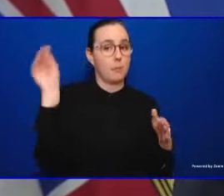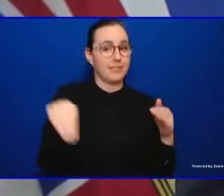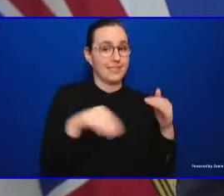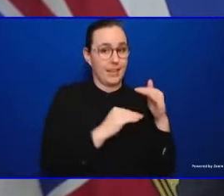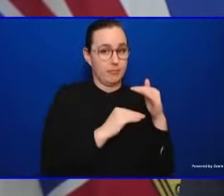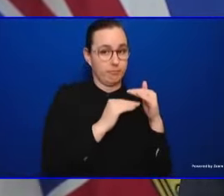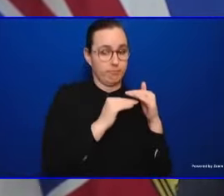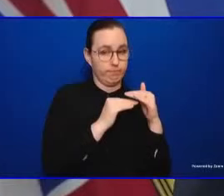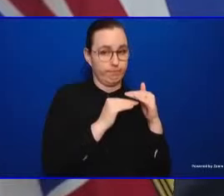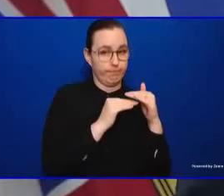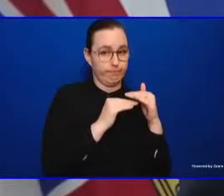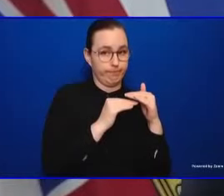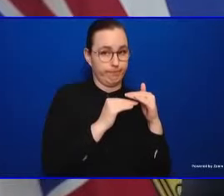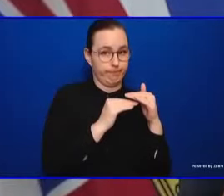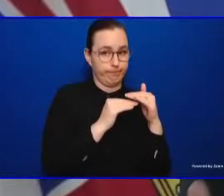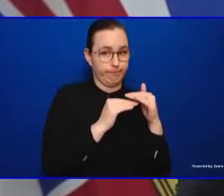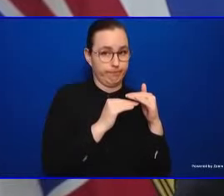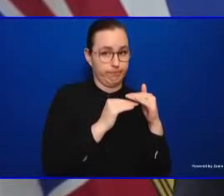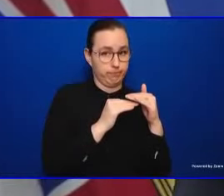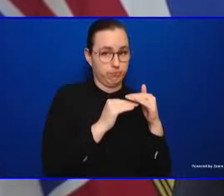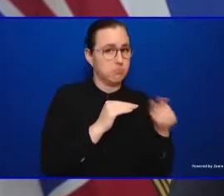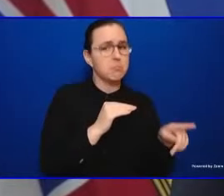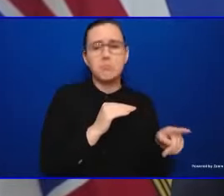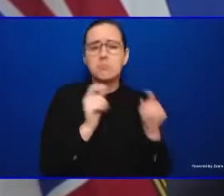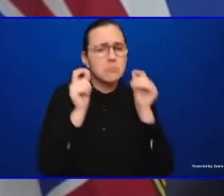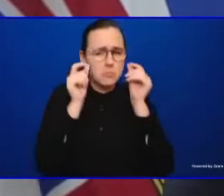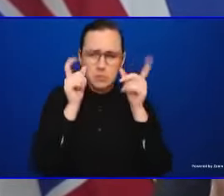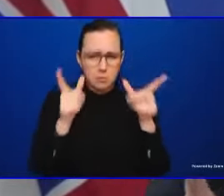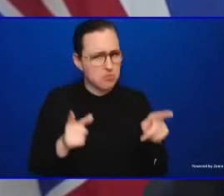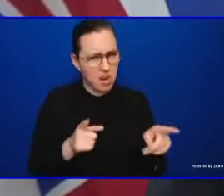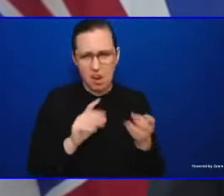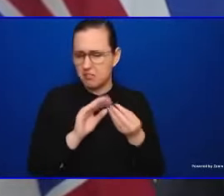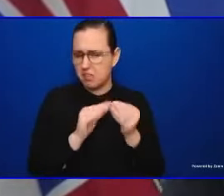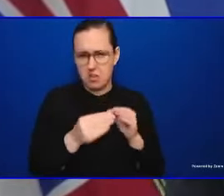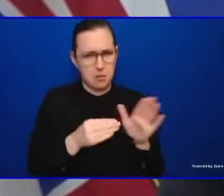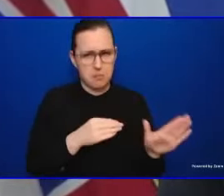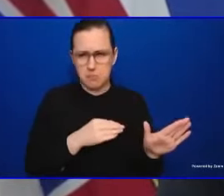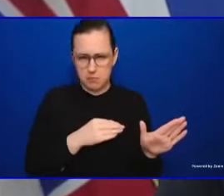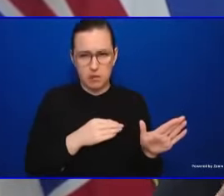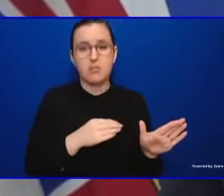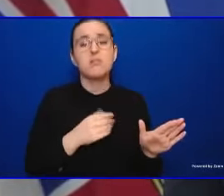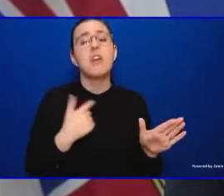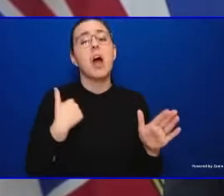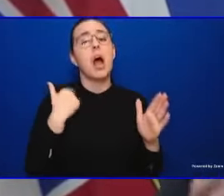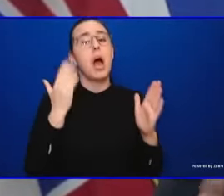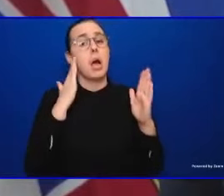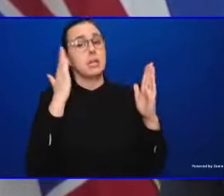not surprising. It's our expectation to run at that level. In fact,